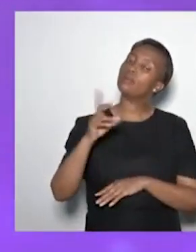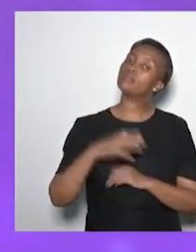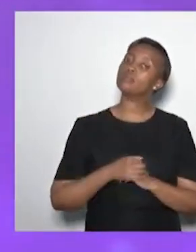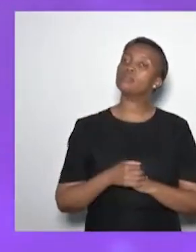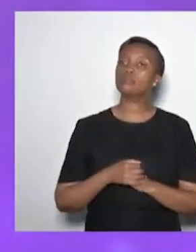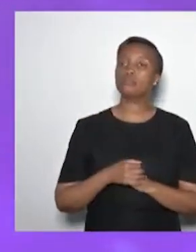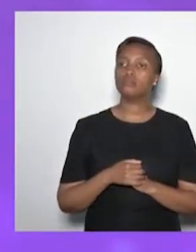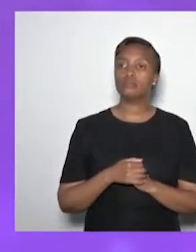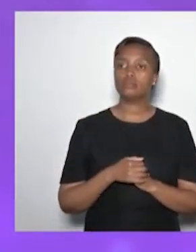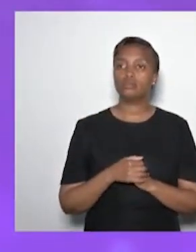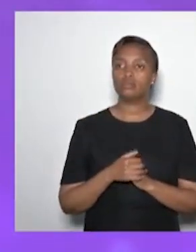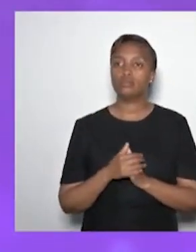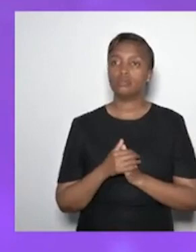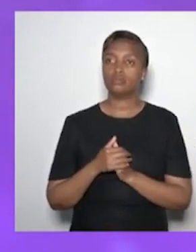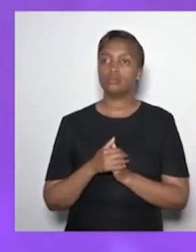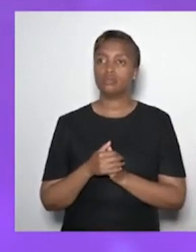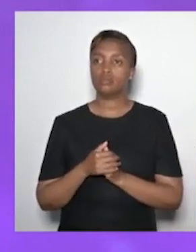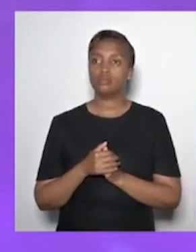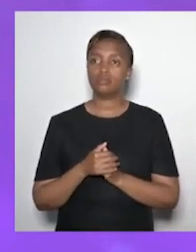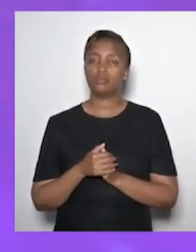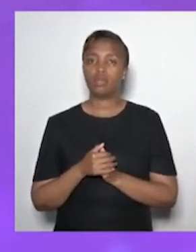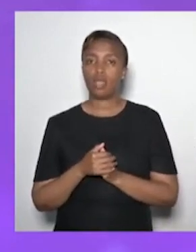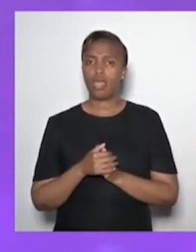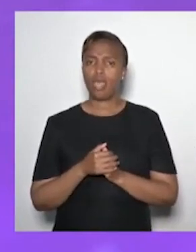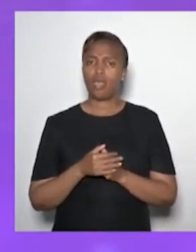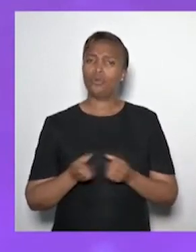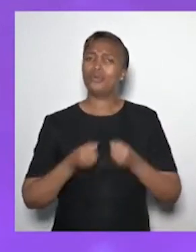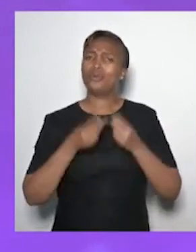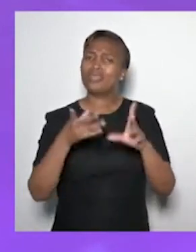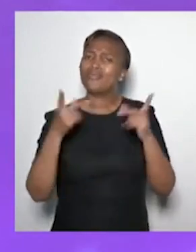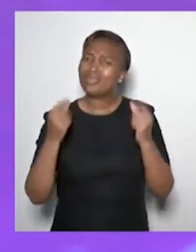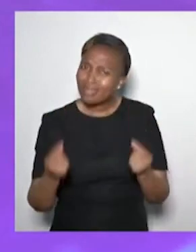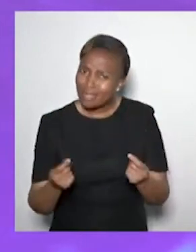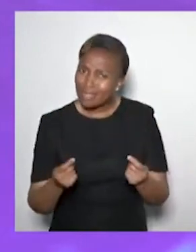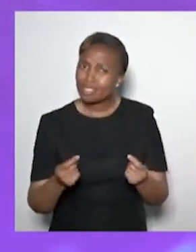were given practicals